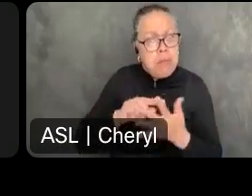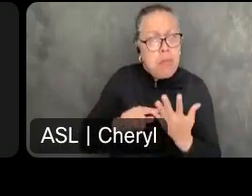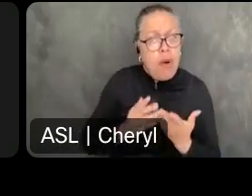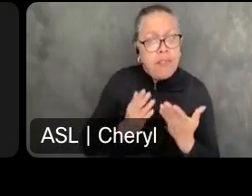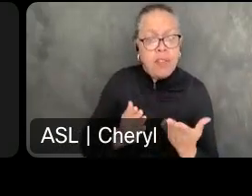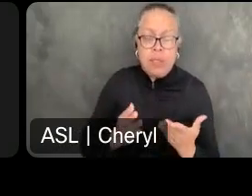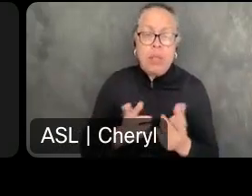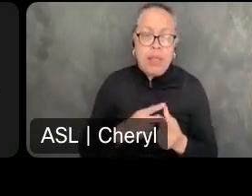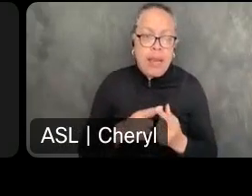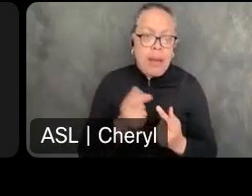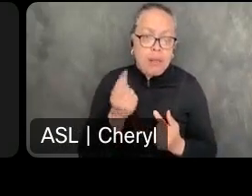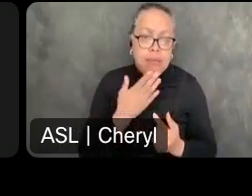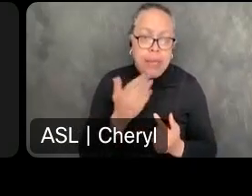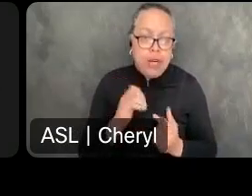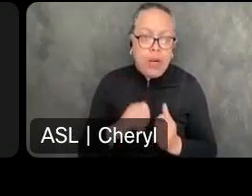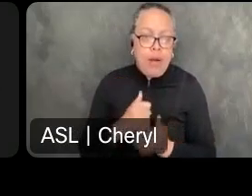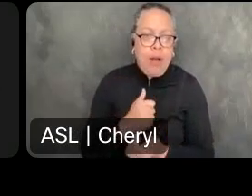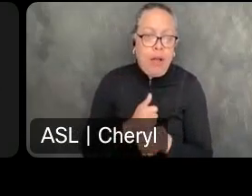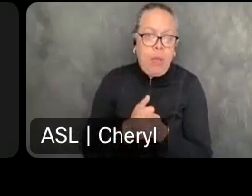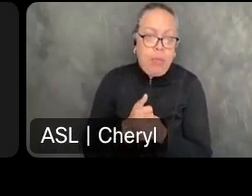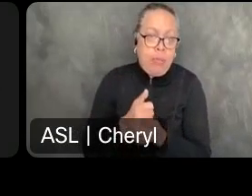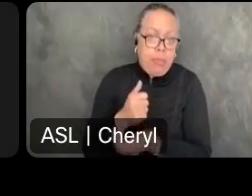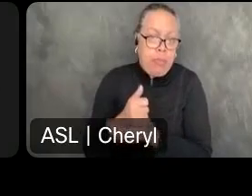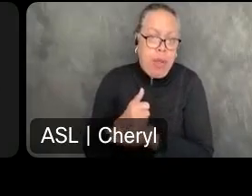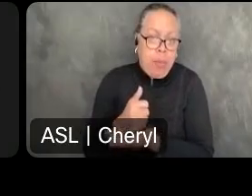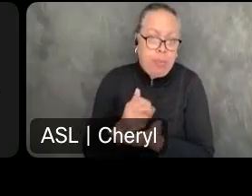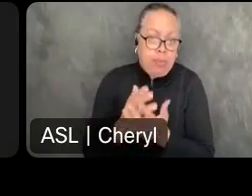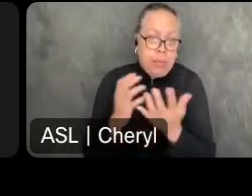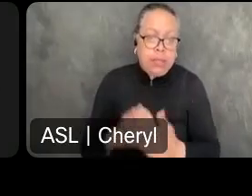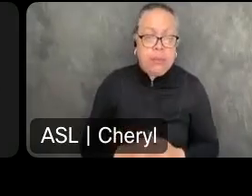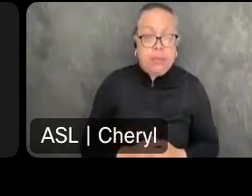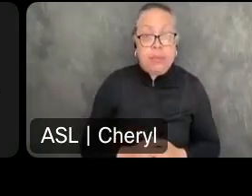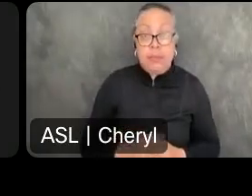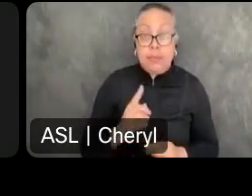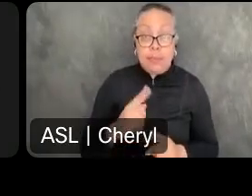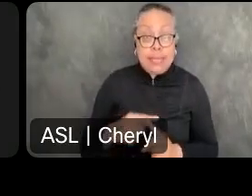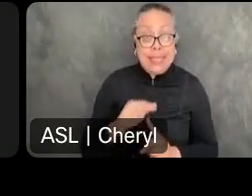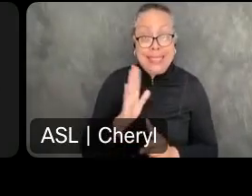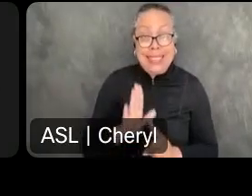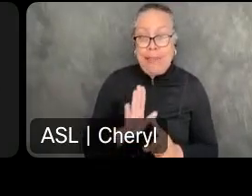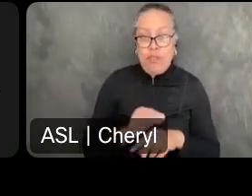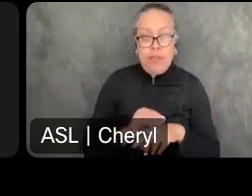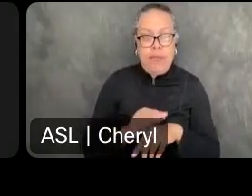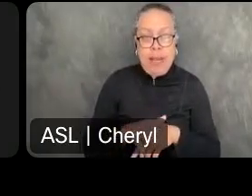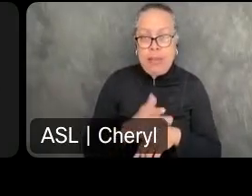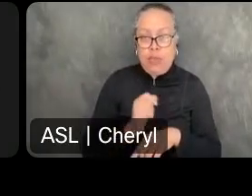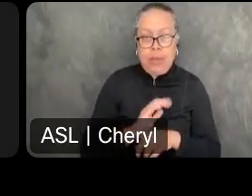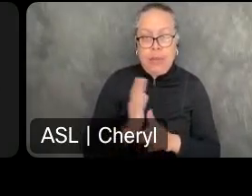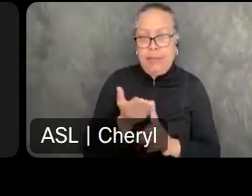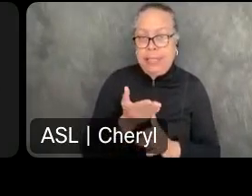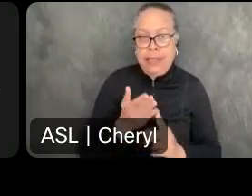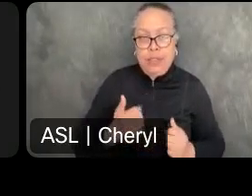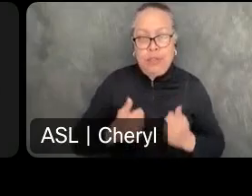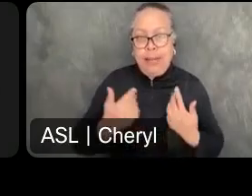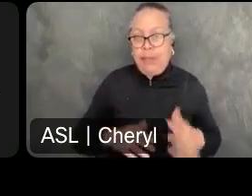be. And above all else, never advise or try to persuade a survivor to leave